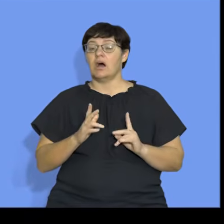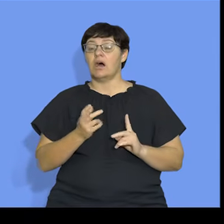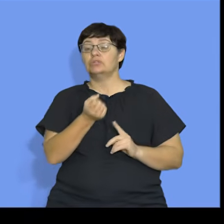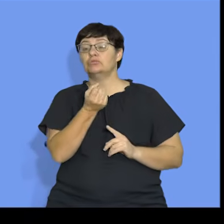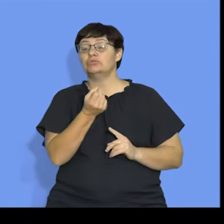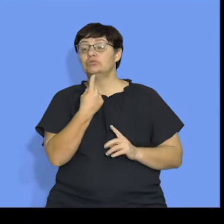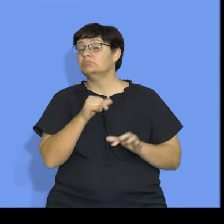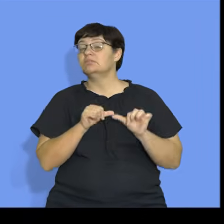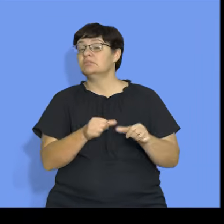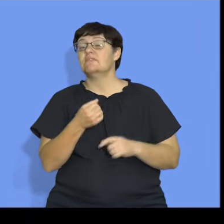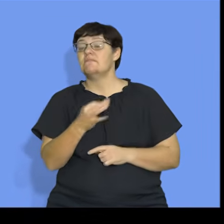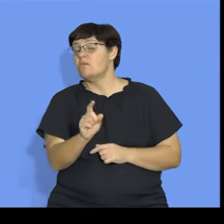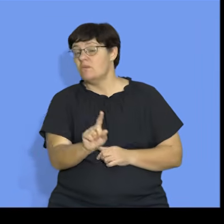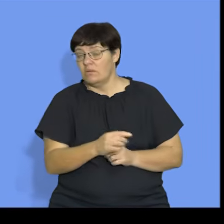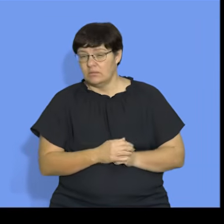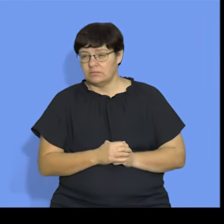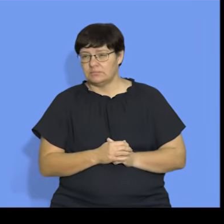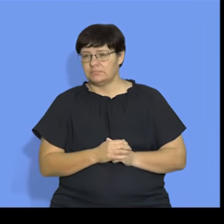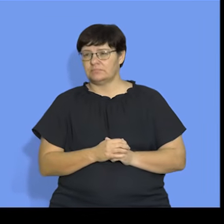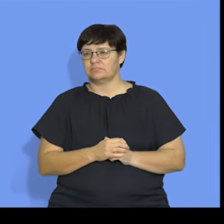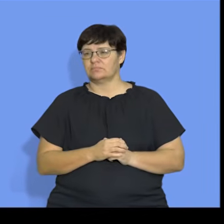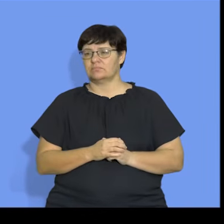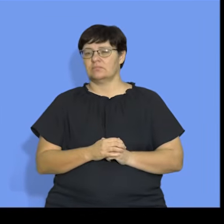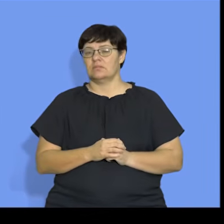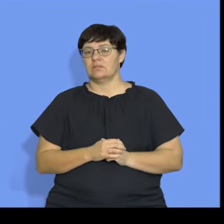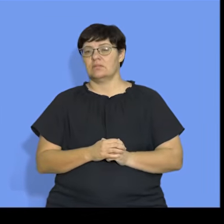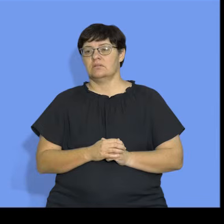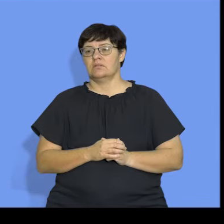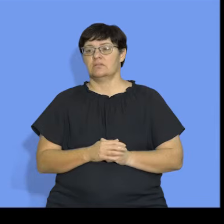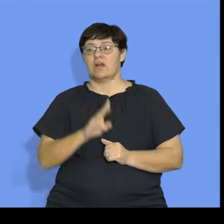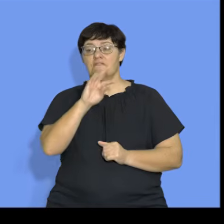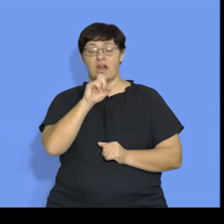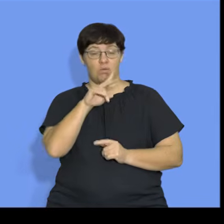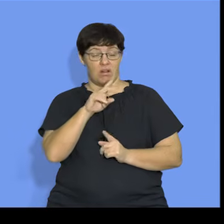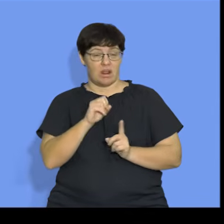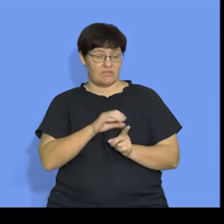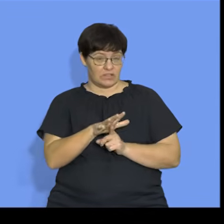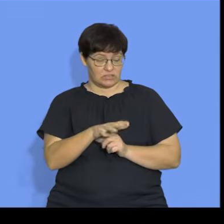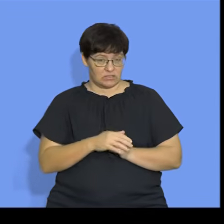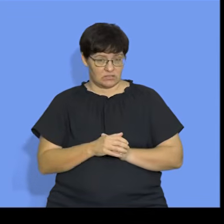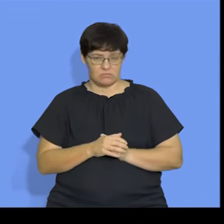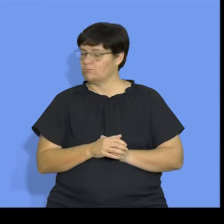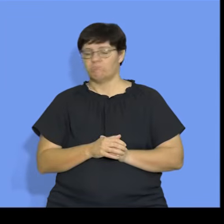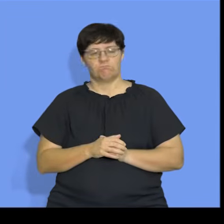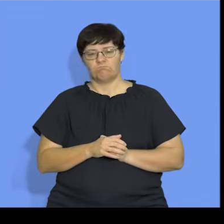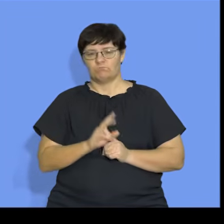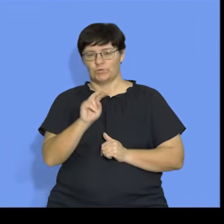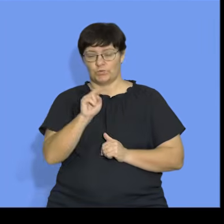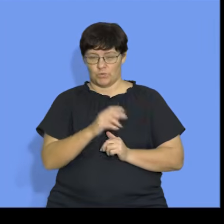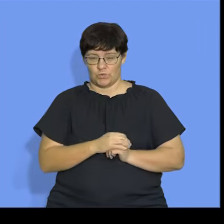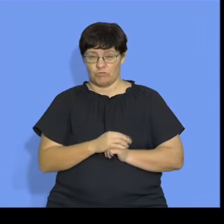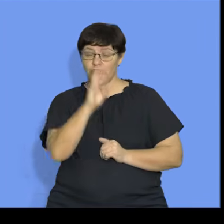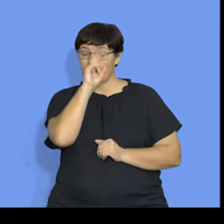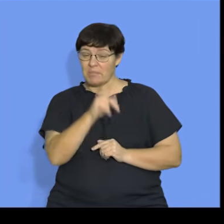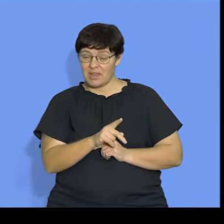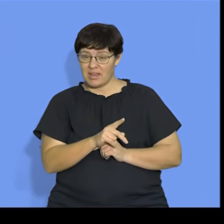gives us a whole variety, right, of answers. The first one, viral infection. And we say no, right, because